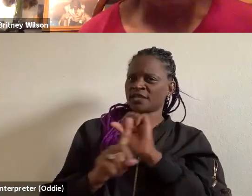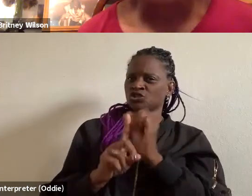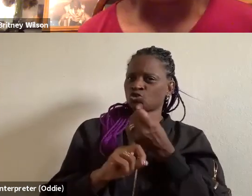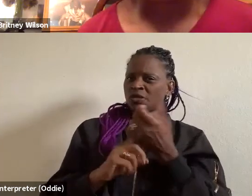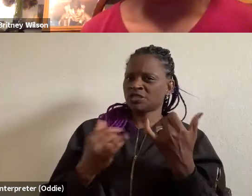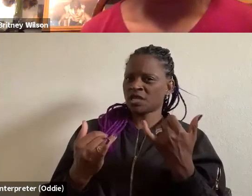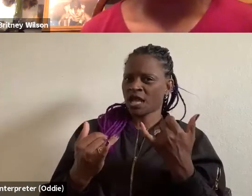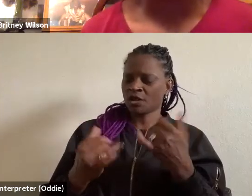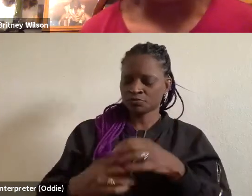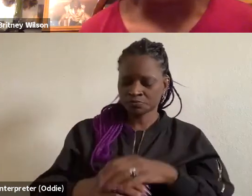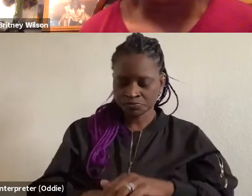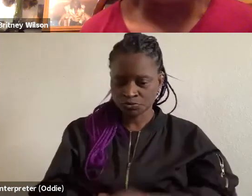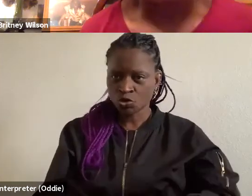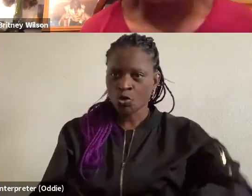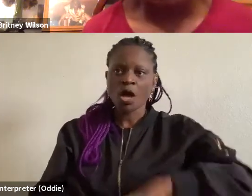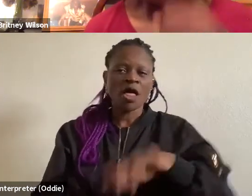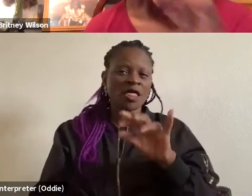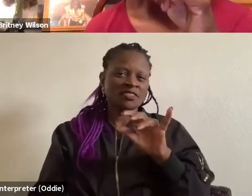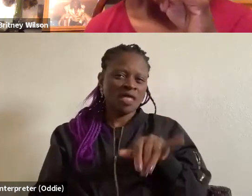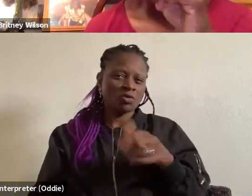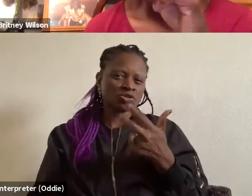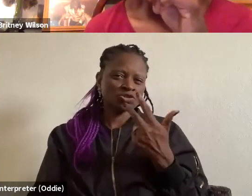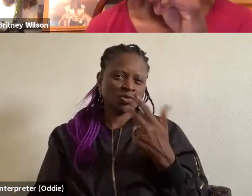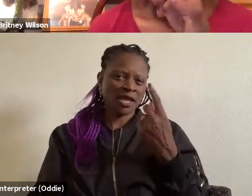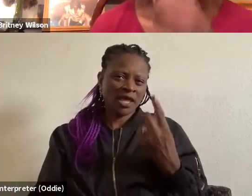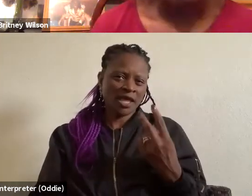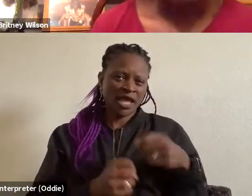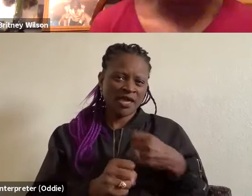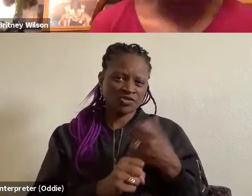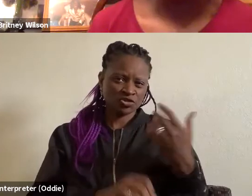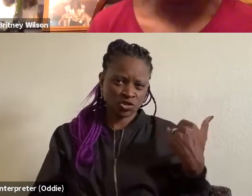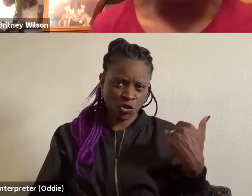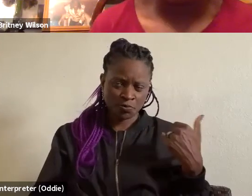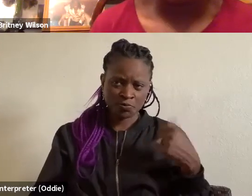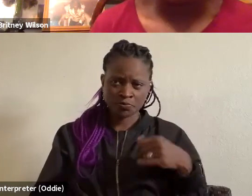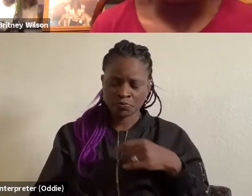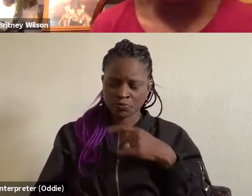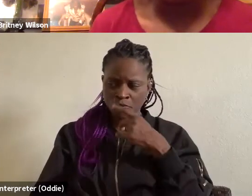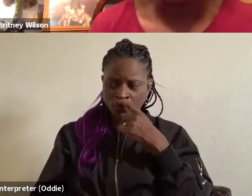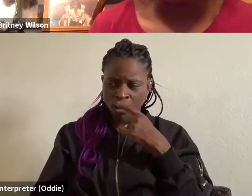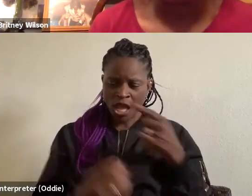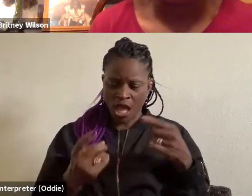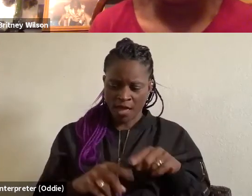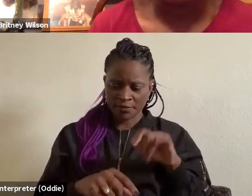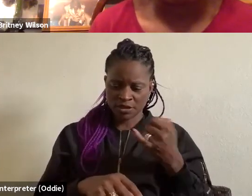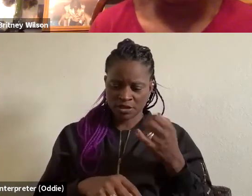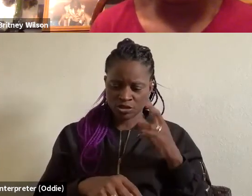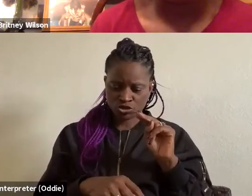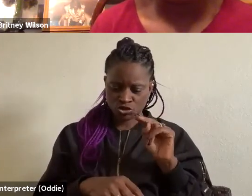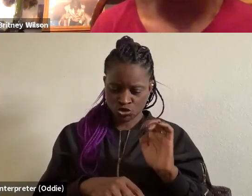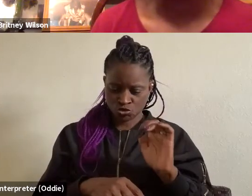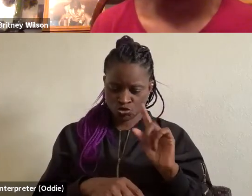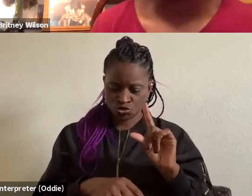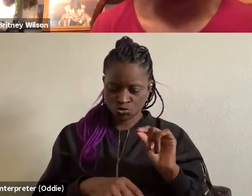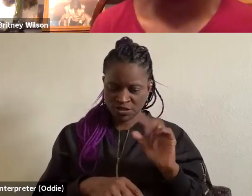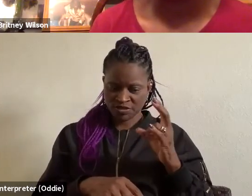That was 3.5 years ago now. It happened in June of 2017. I think how